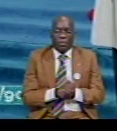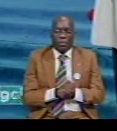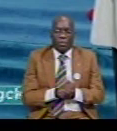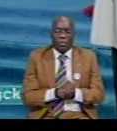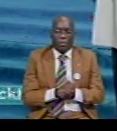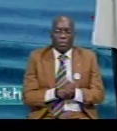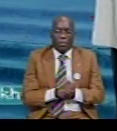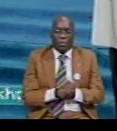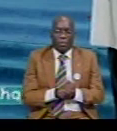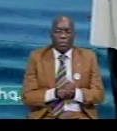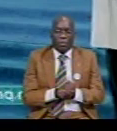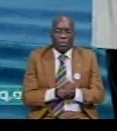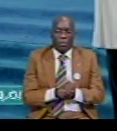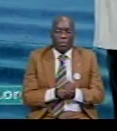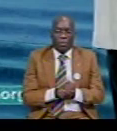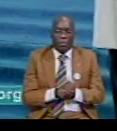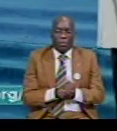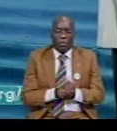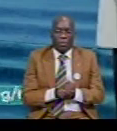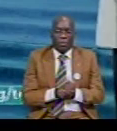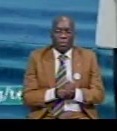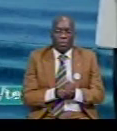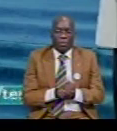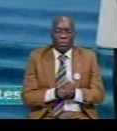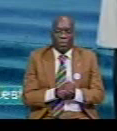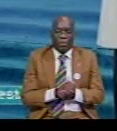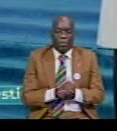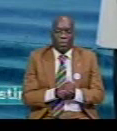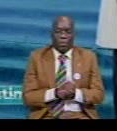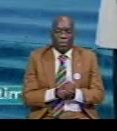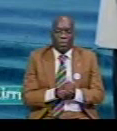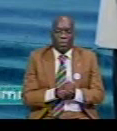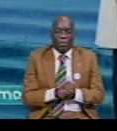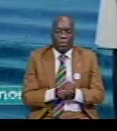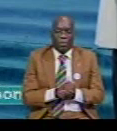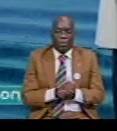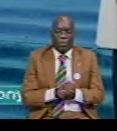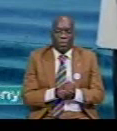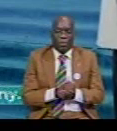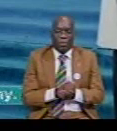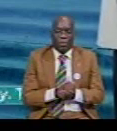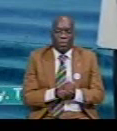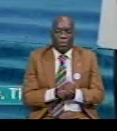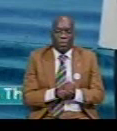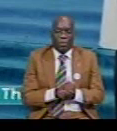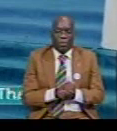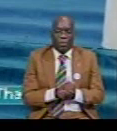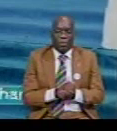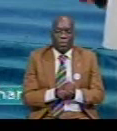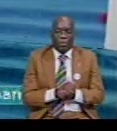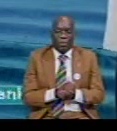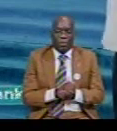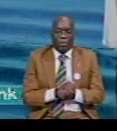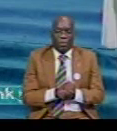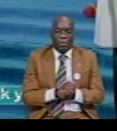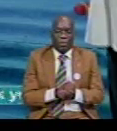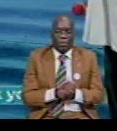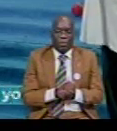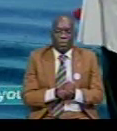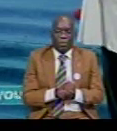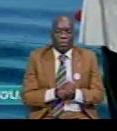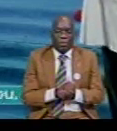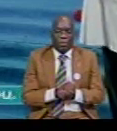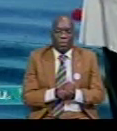the terrible pain, the incessant pain, the uncontrollable pain. The trouble was so much.